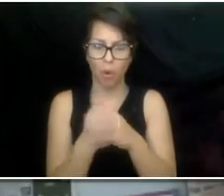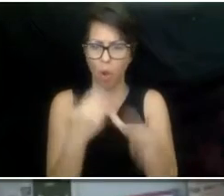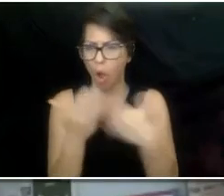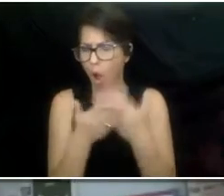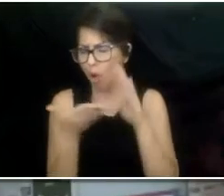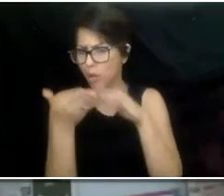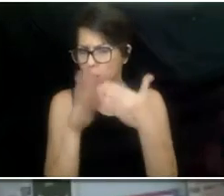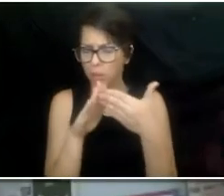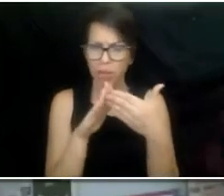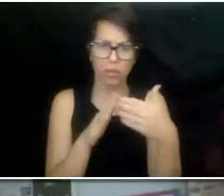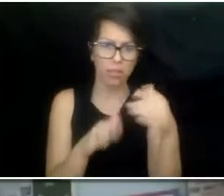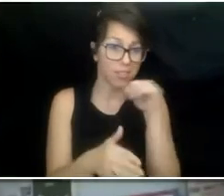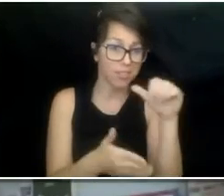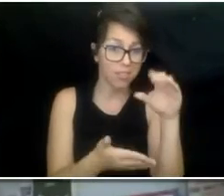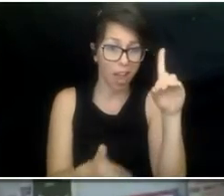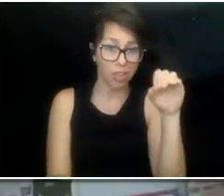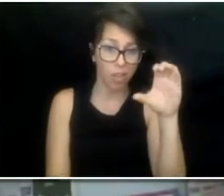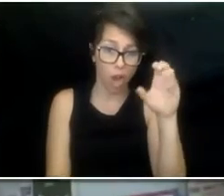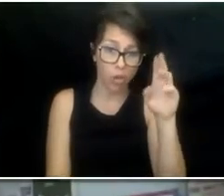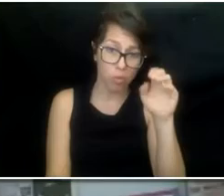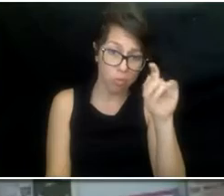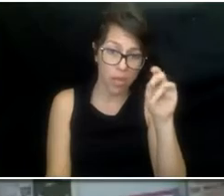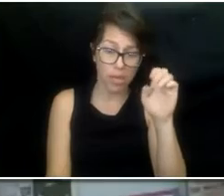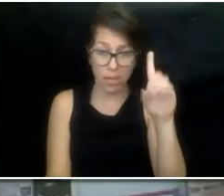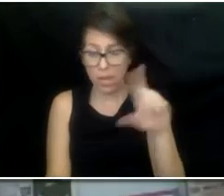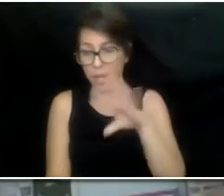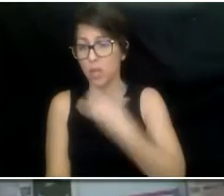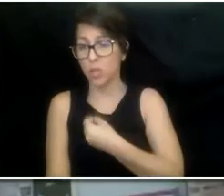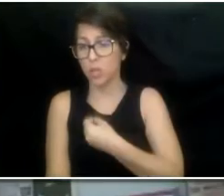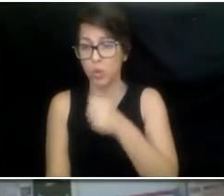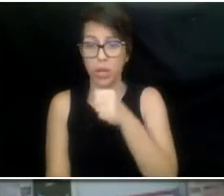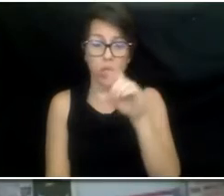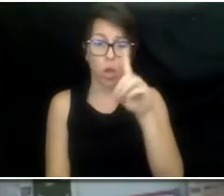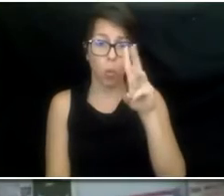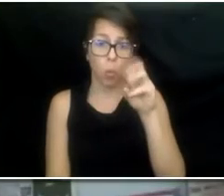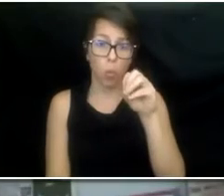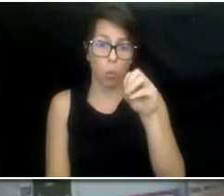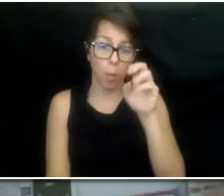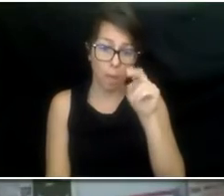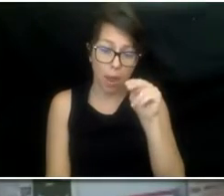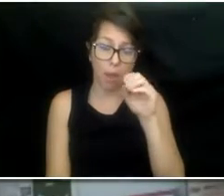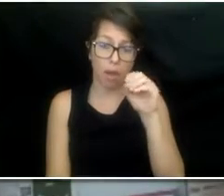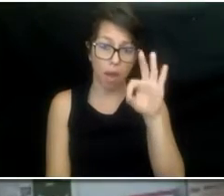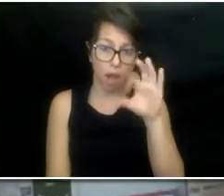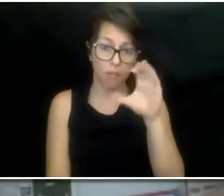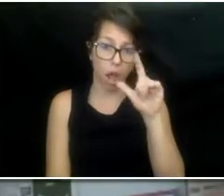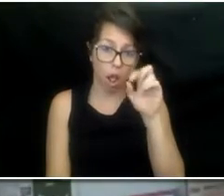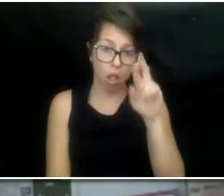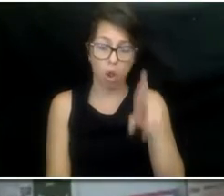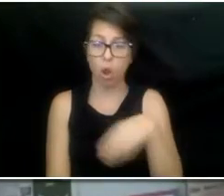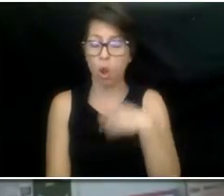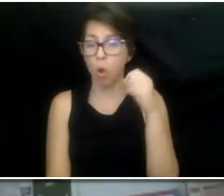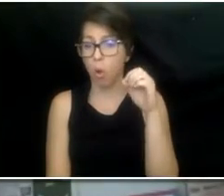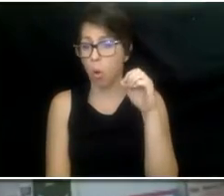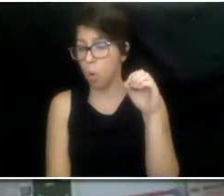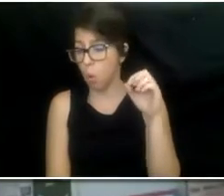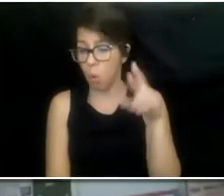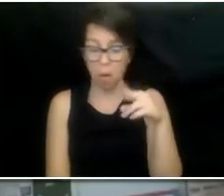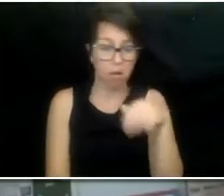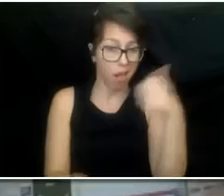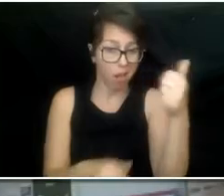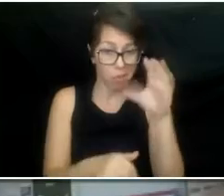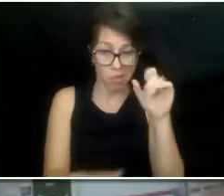connect with survivors the helenic American neighborhood action committee devised a radio station and